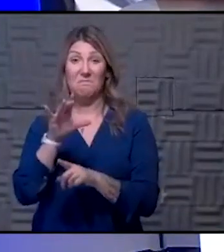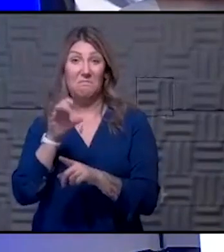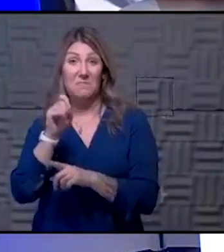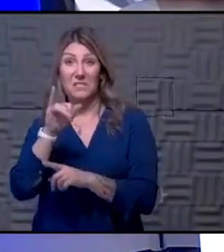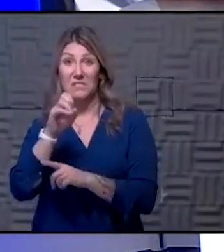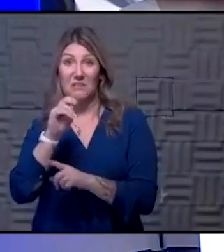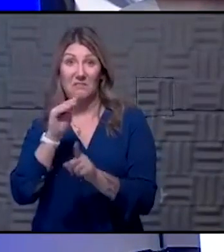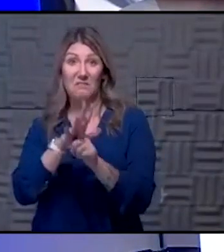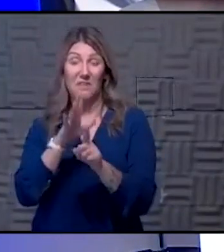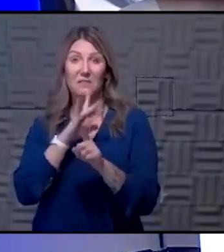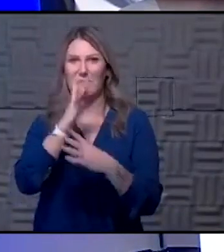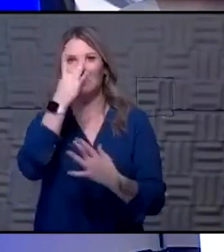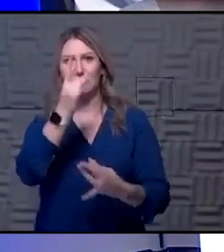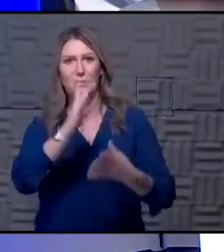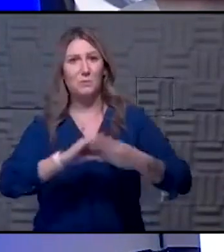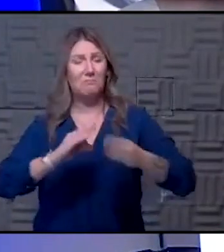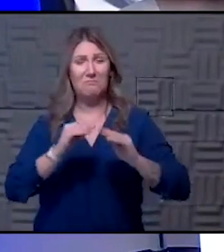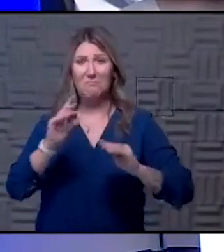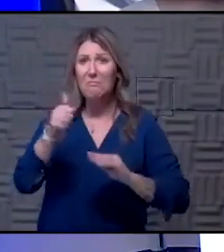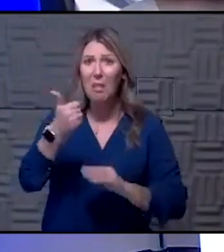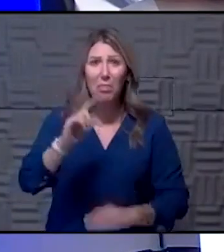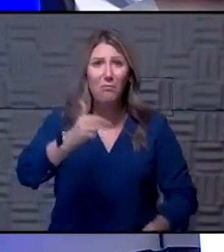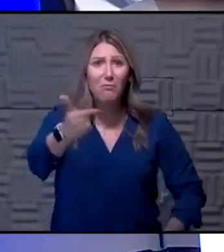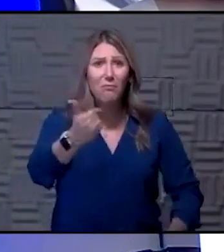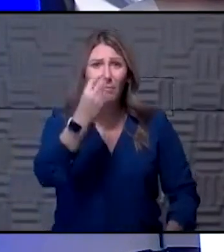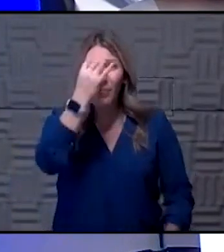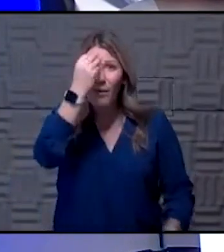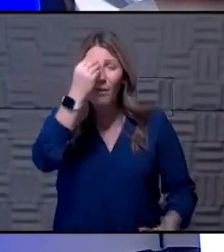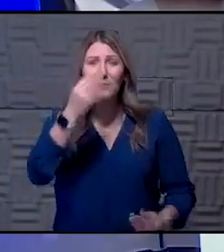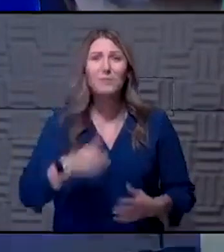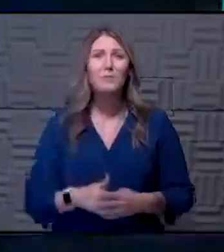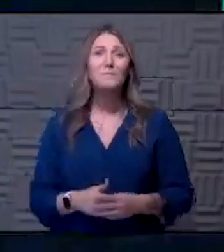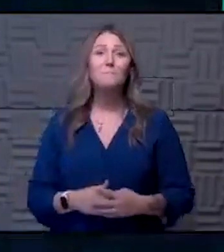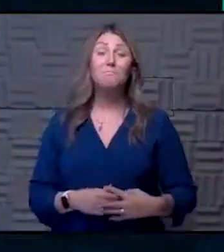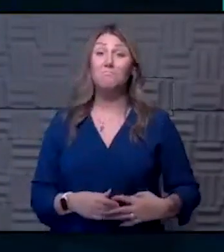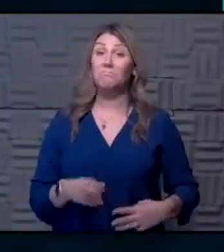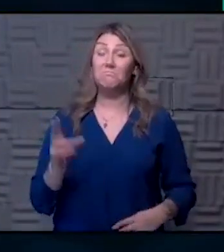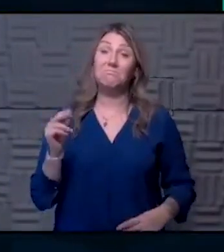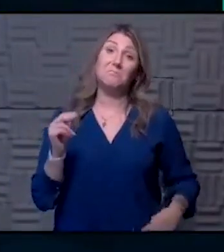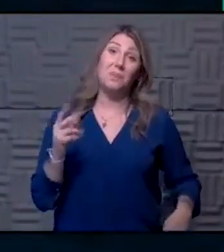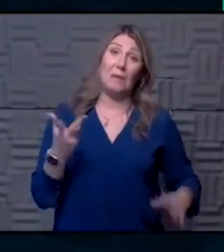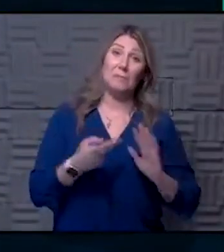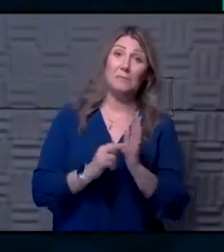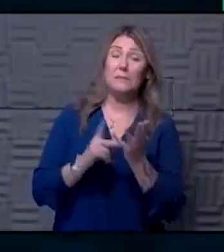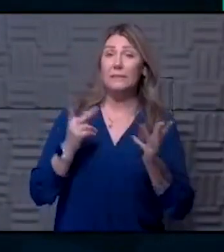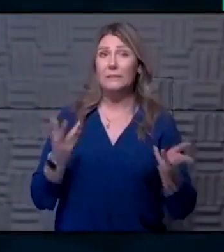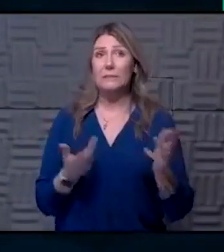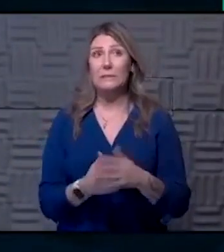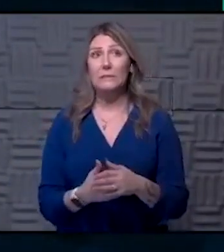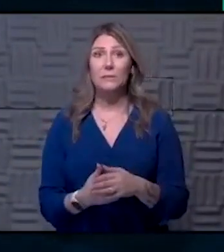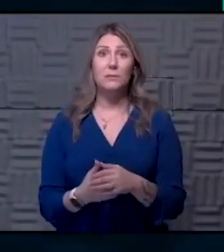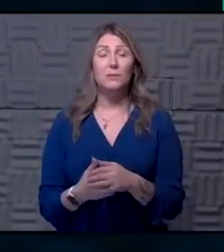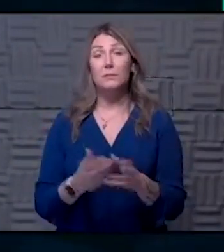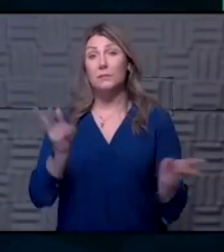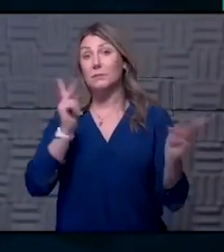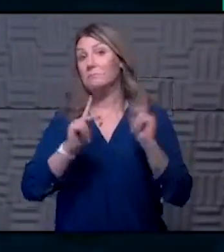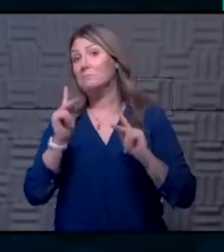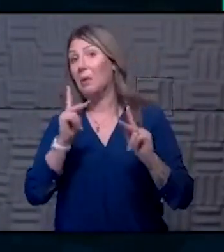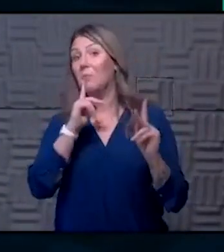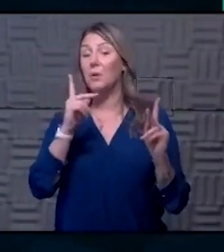story. Yeah. Raghu, any other thoughts that you might have around that? No. I mean, I think there have been people